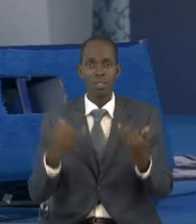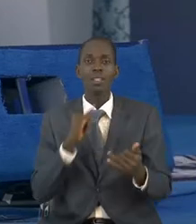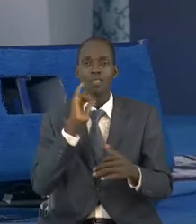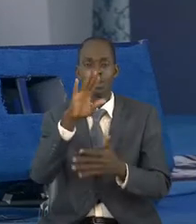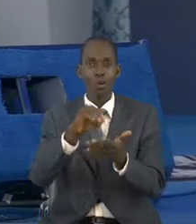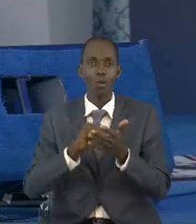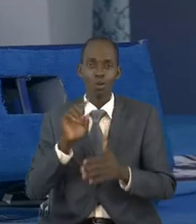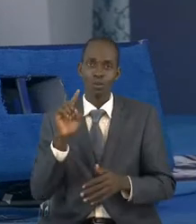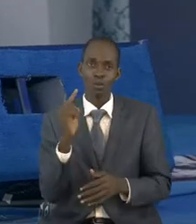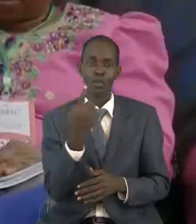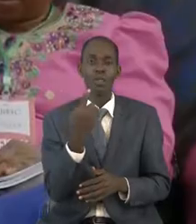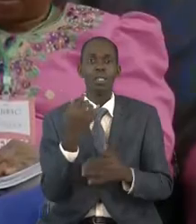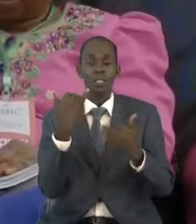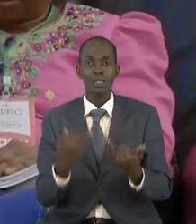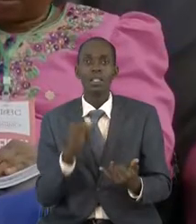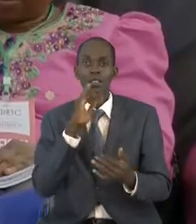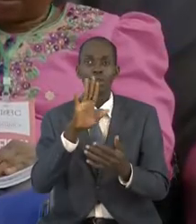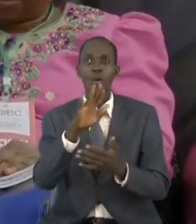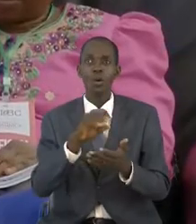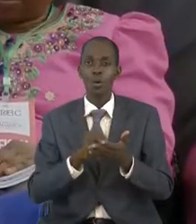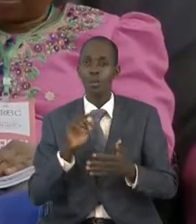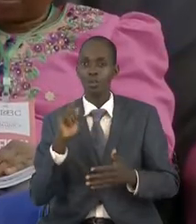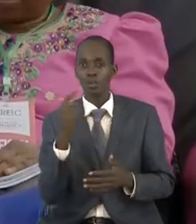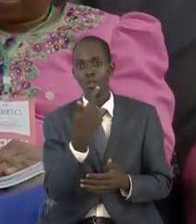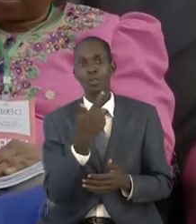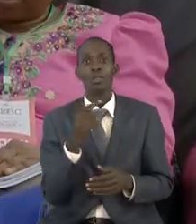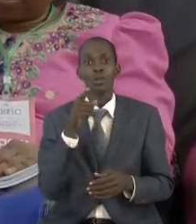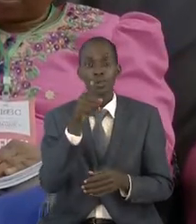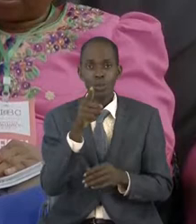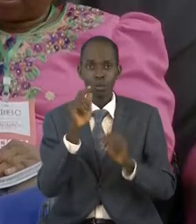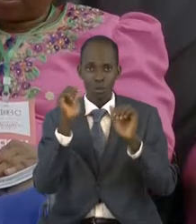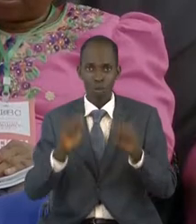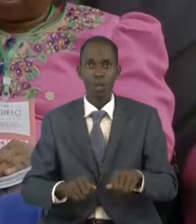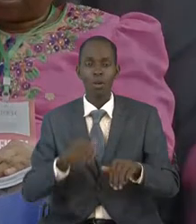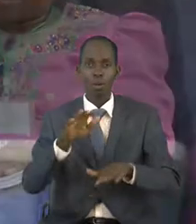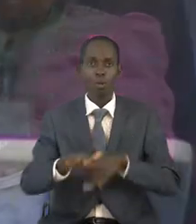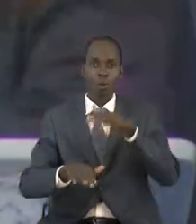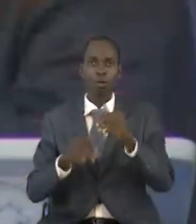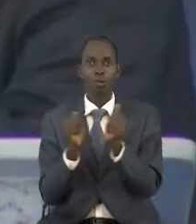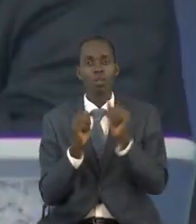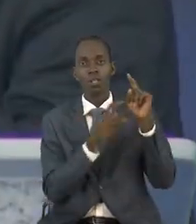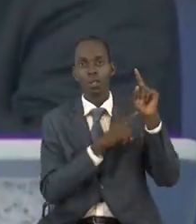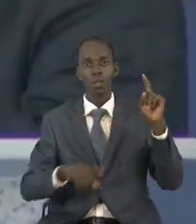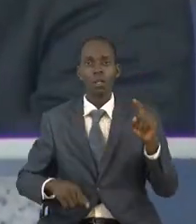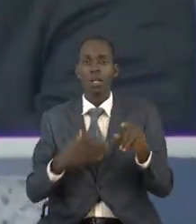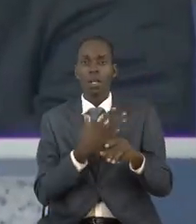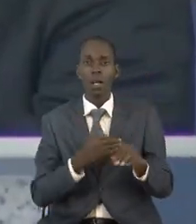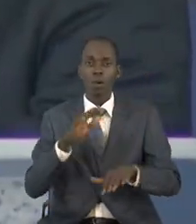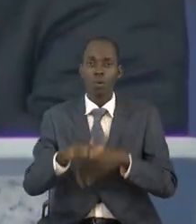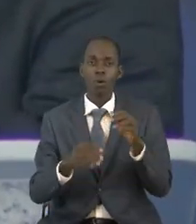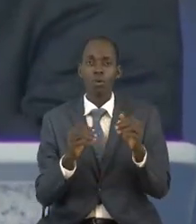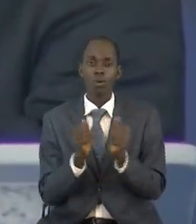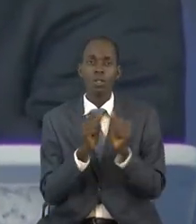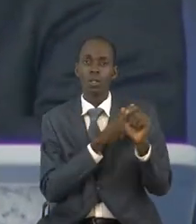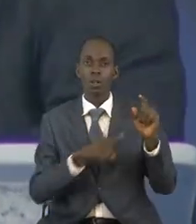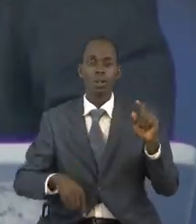It comes to my turn. We can walk with the Lord, and we walk with the Lord in his grace, in